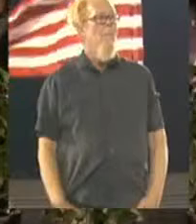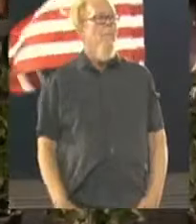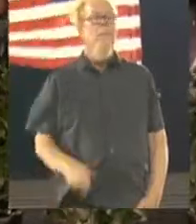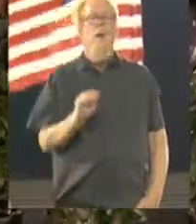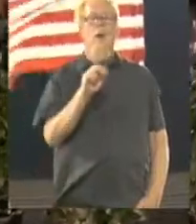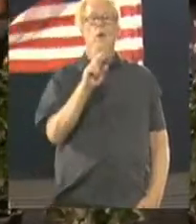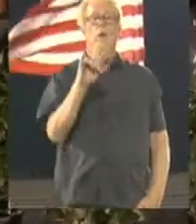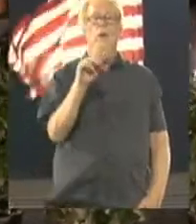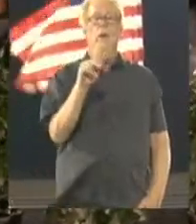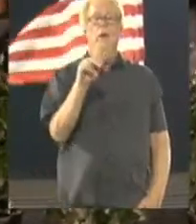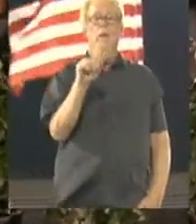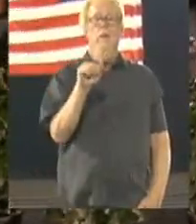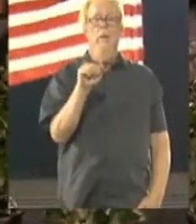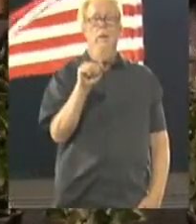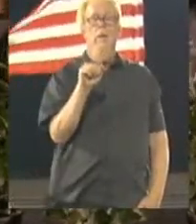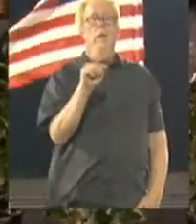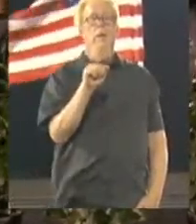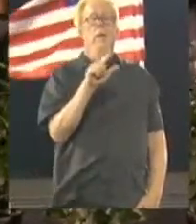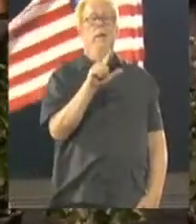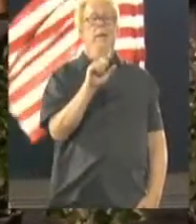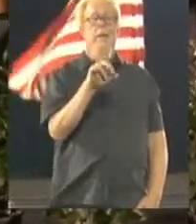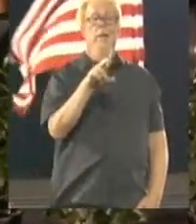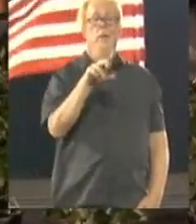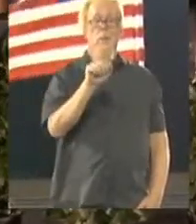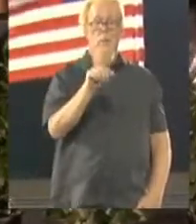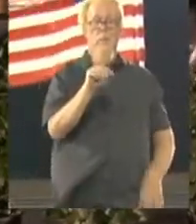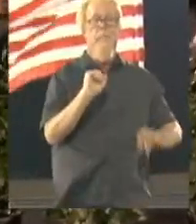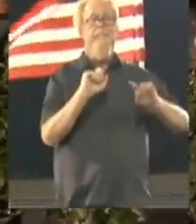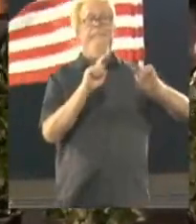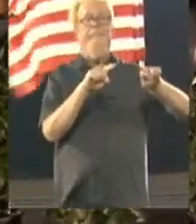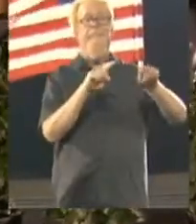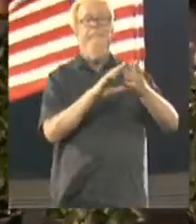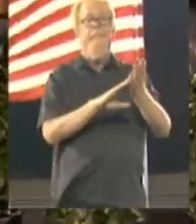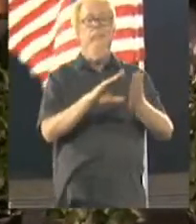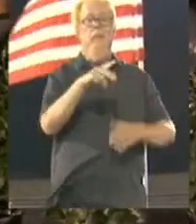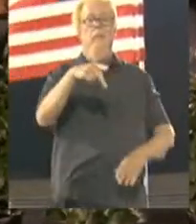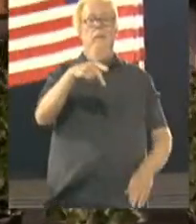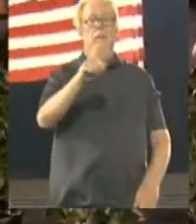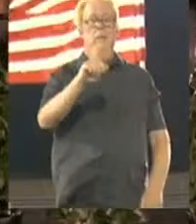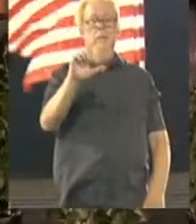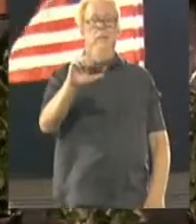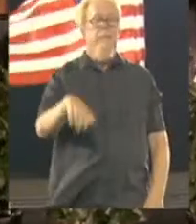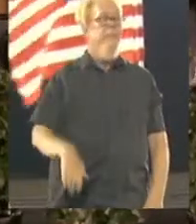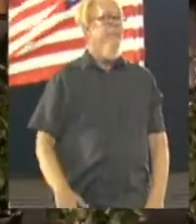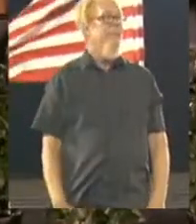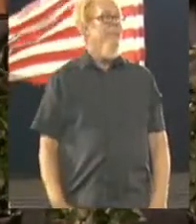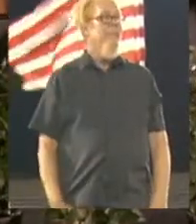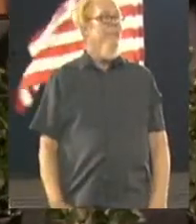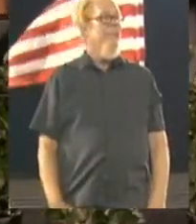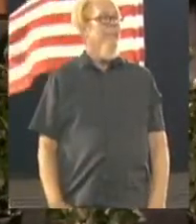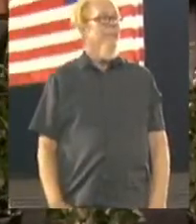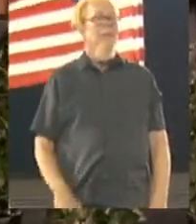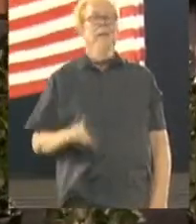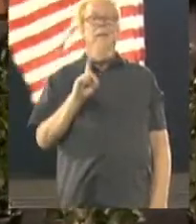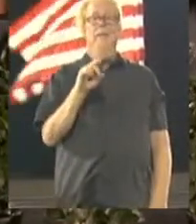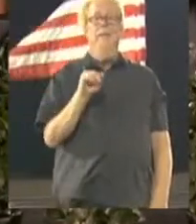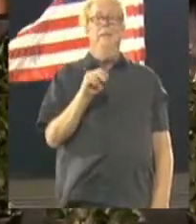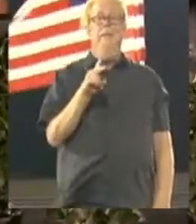Ariana Celia Lira will be attending Palo Alto College.